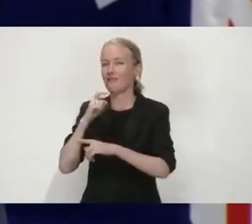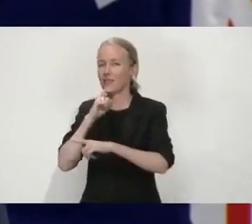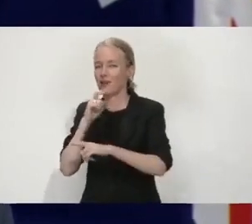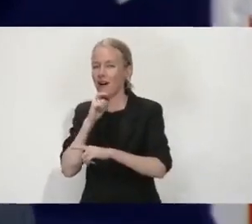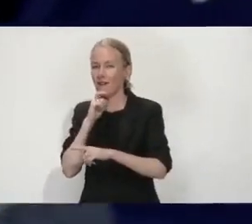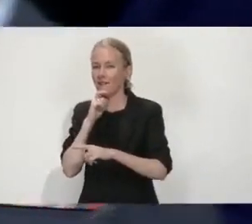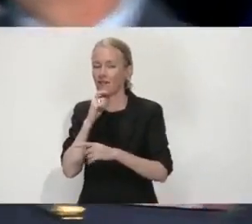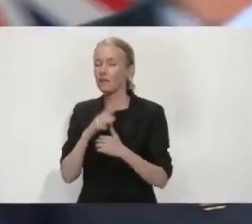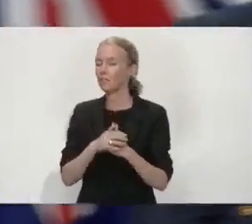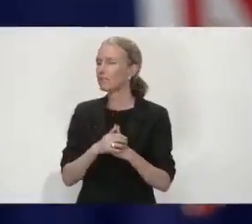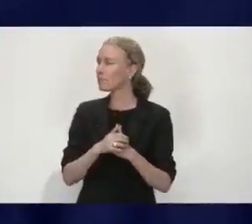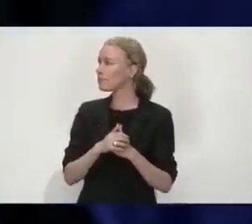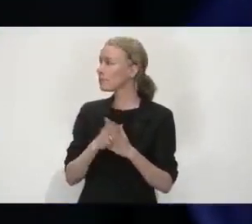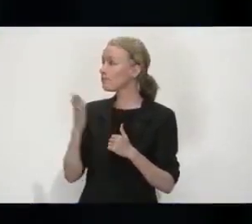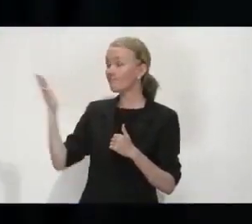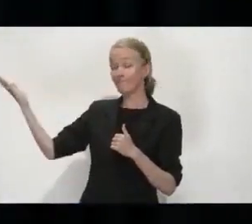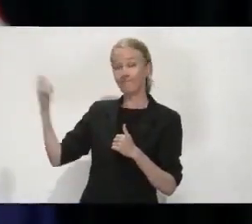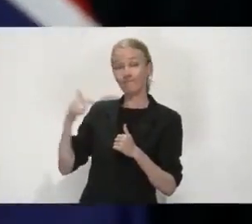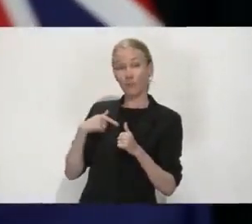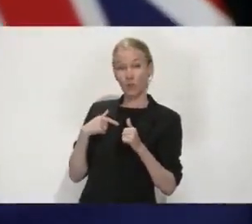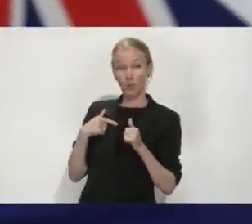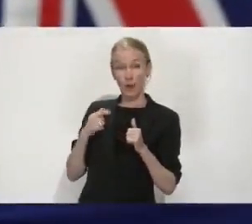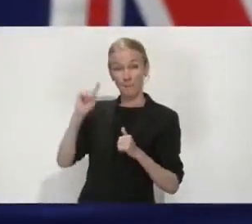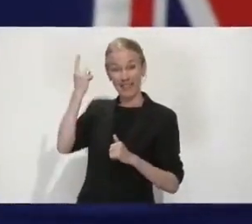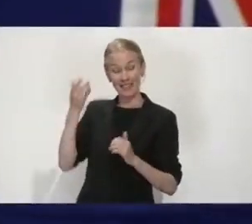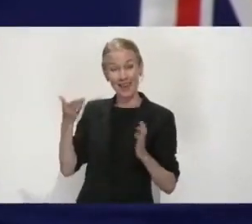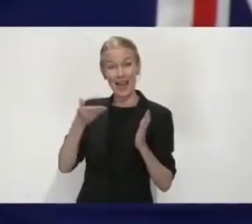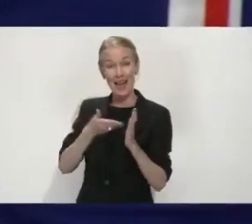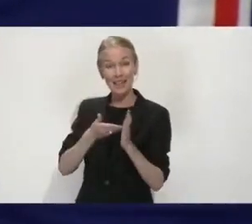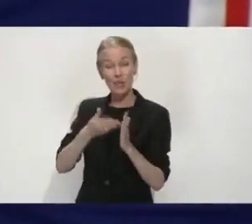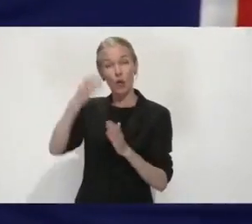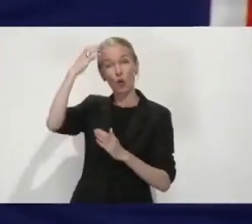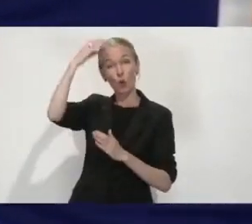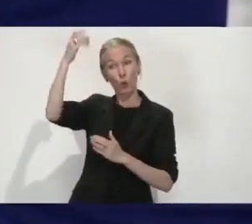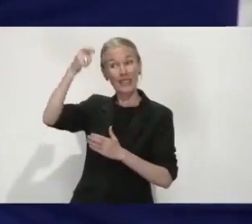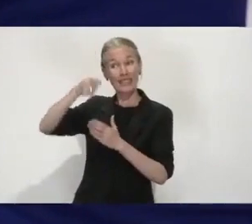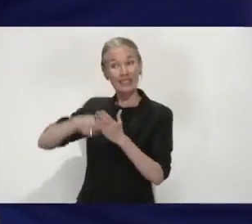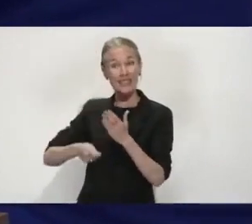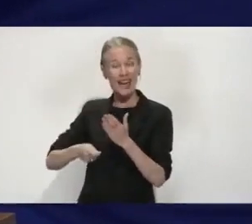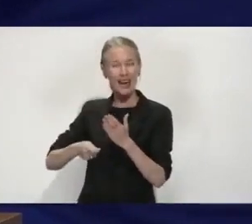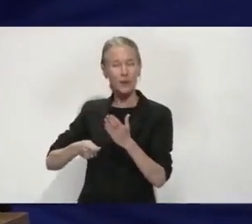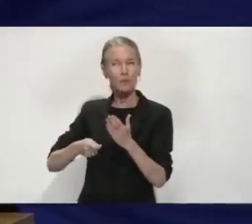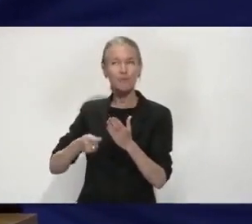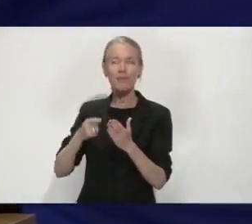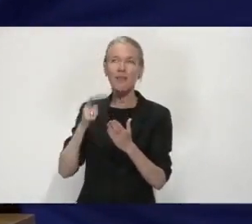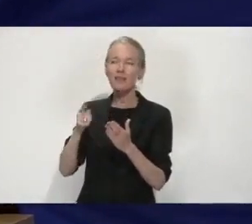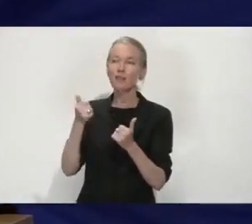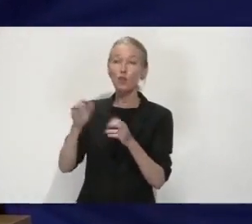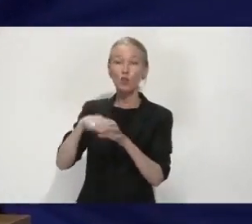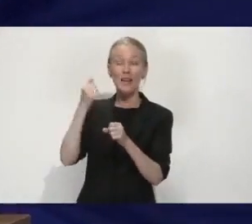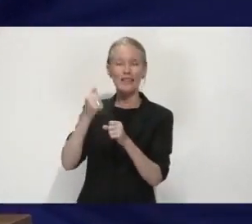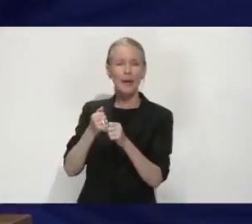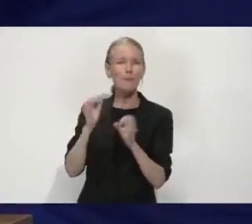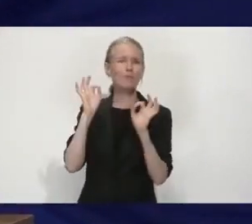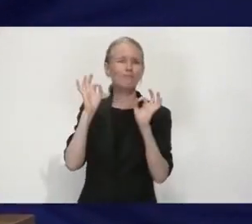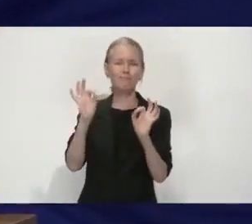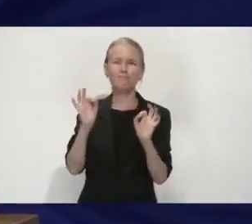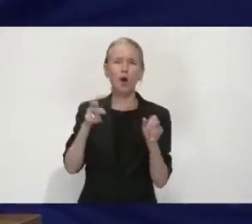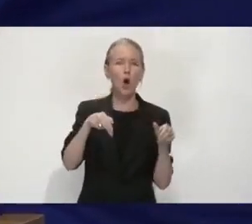think Queenstown is a really good example of that. Fantastic facilities, lots of hotels, but a hospital